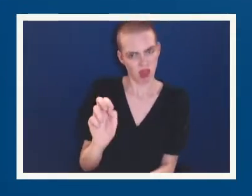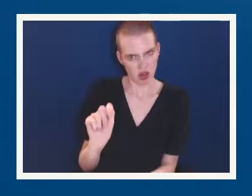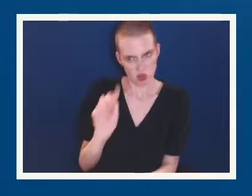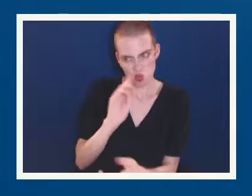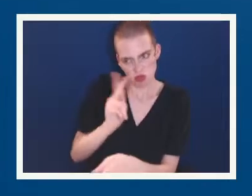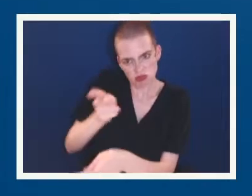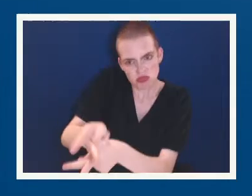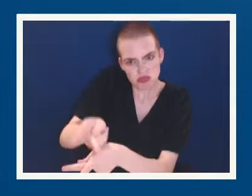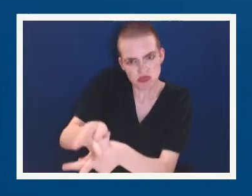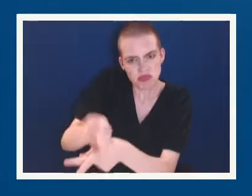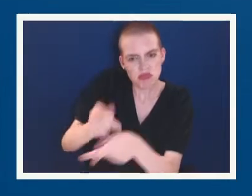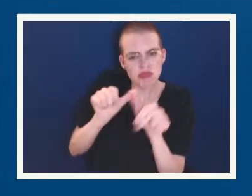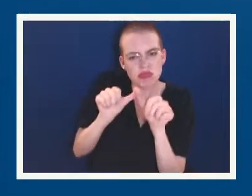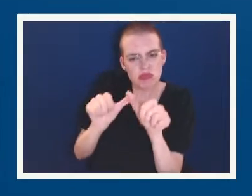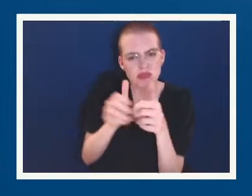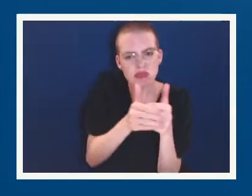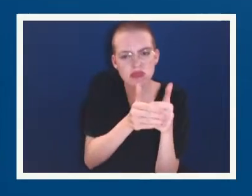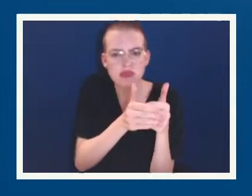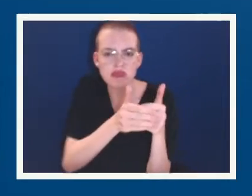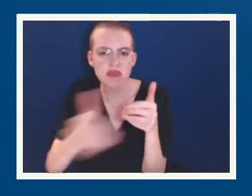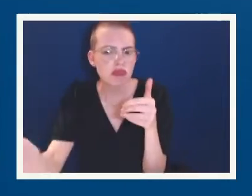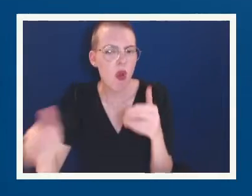Always, always, always.